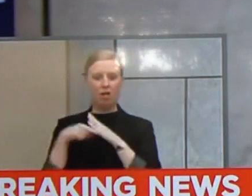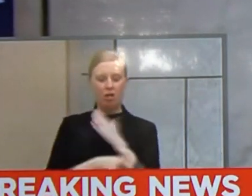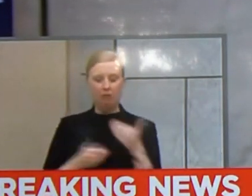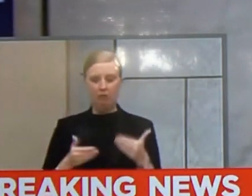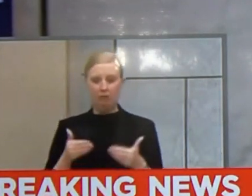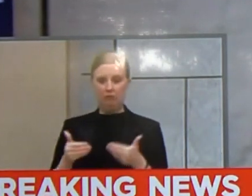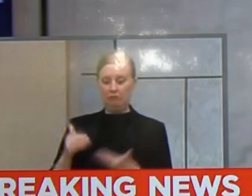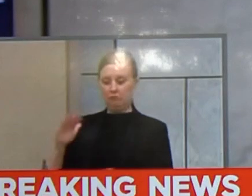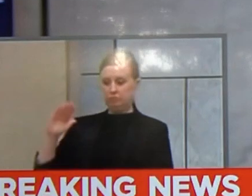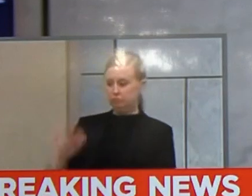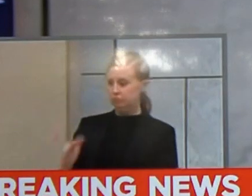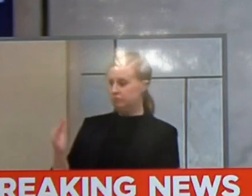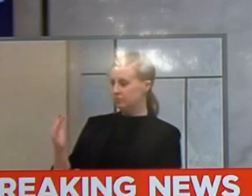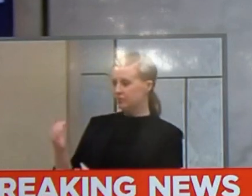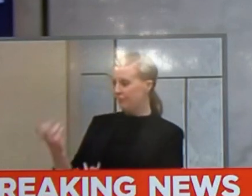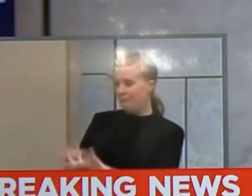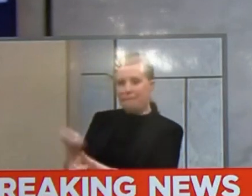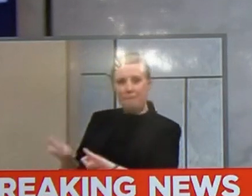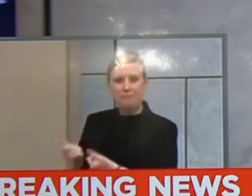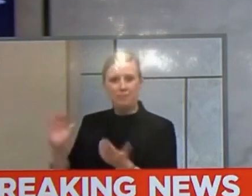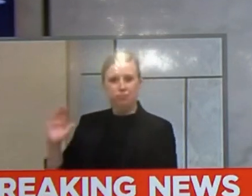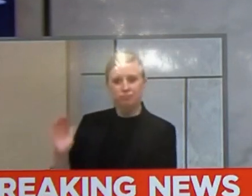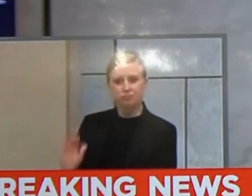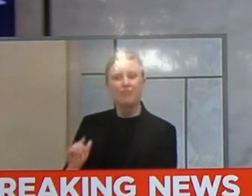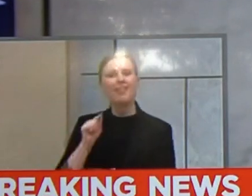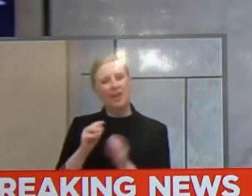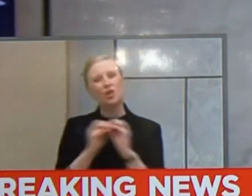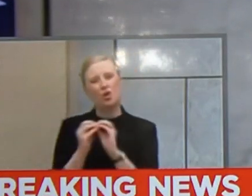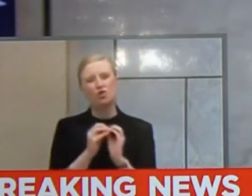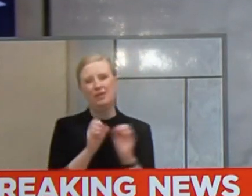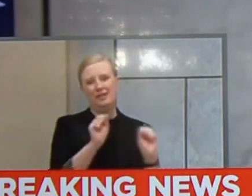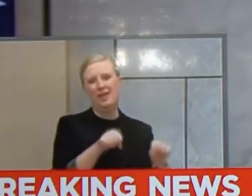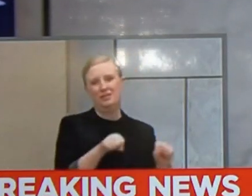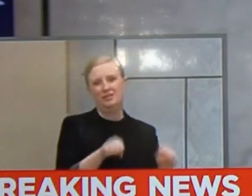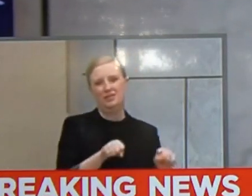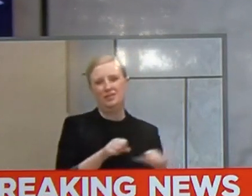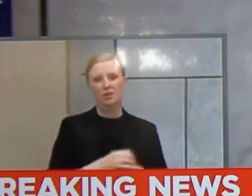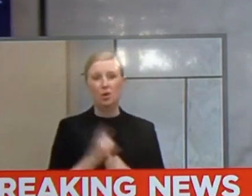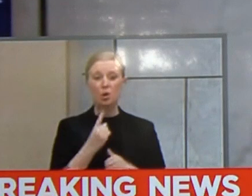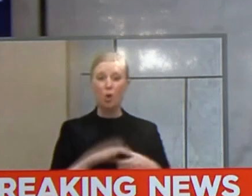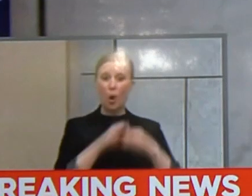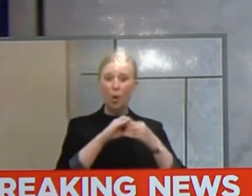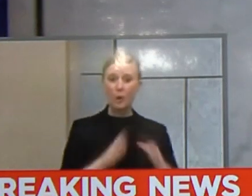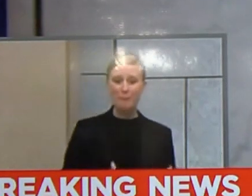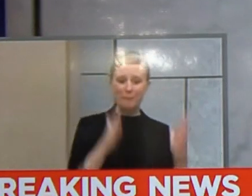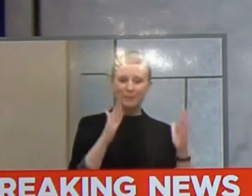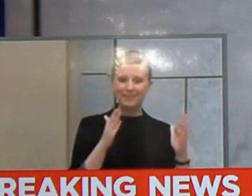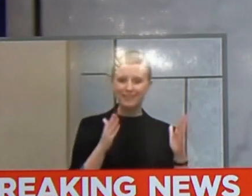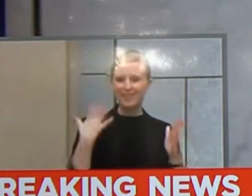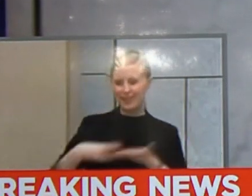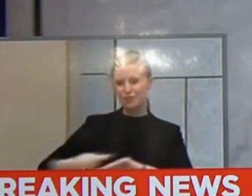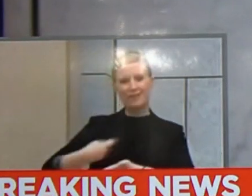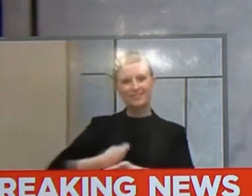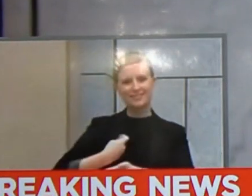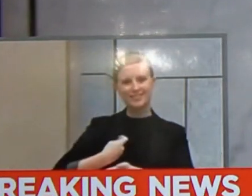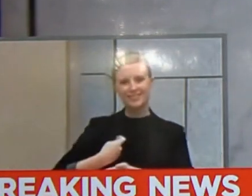They'll get together, they'll sort it out, and they'll have arrangements because they know how much they both need each other to make both of their businesses work. But we want to